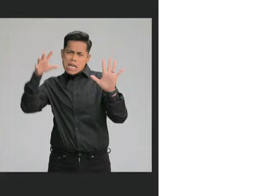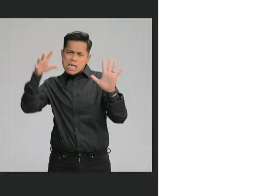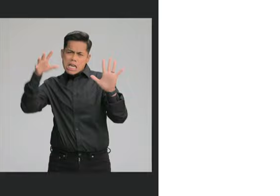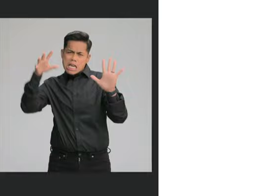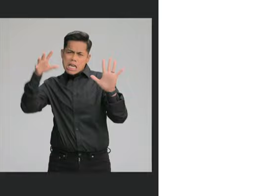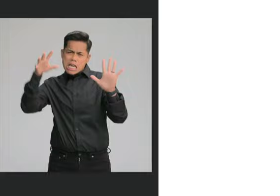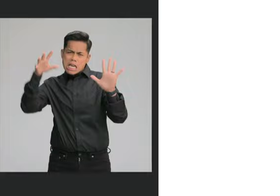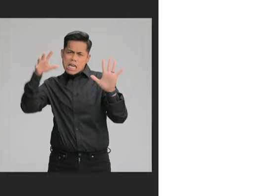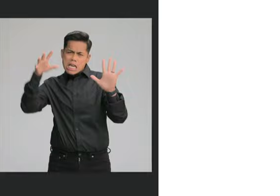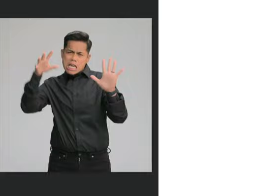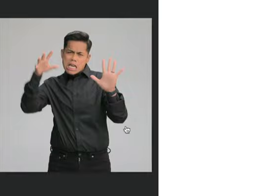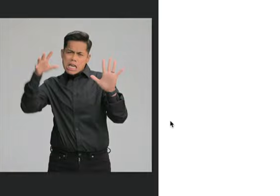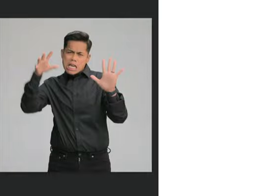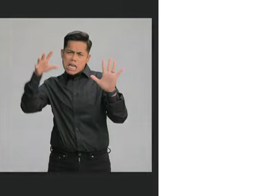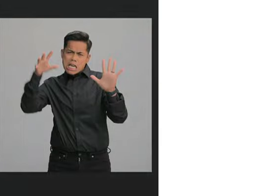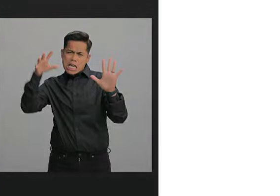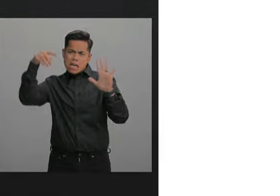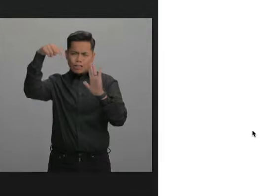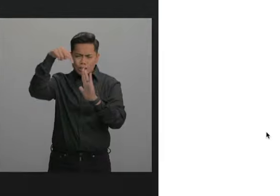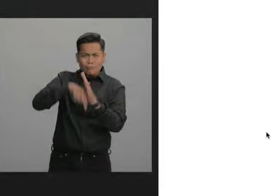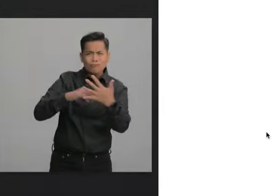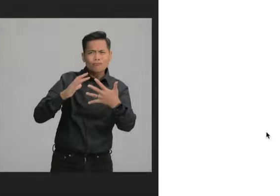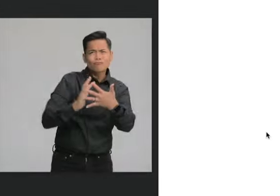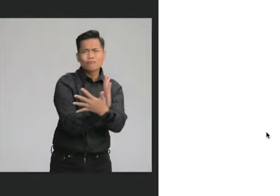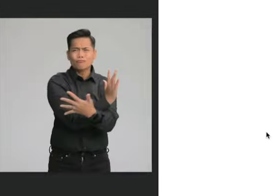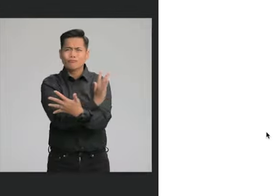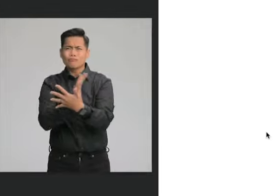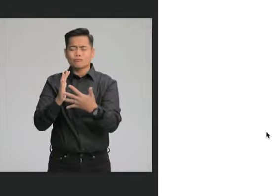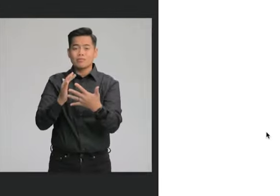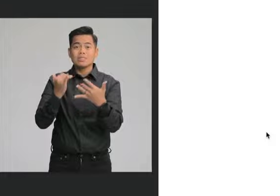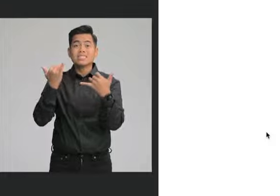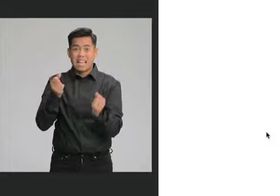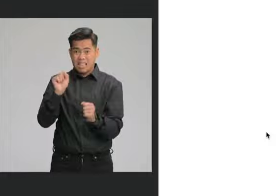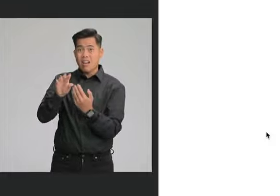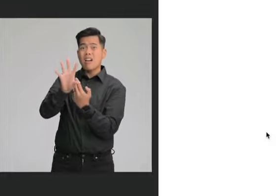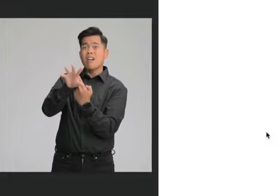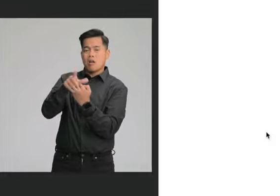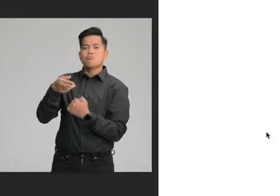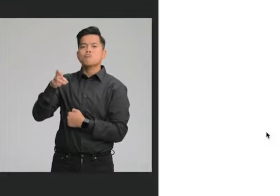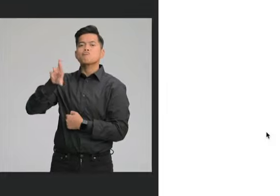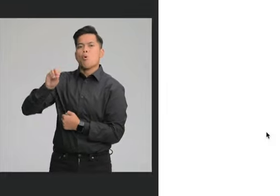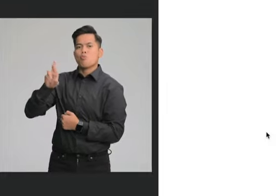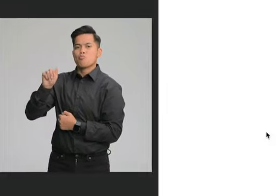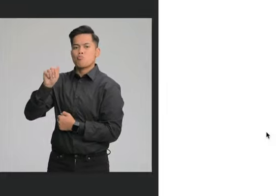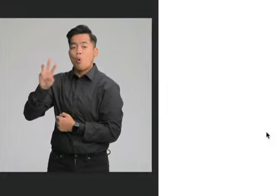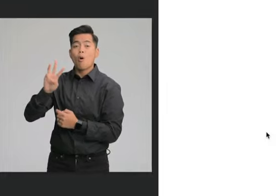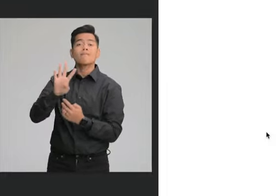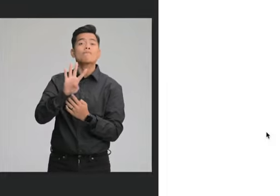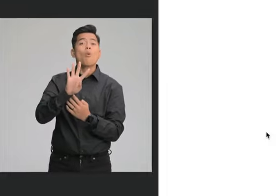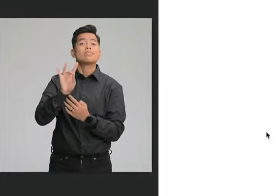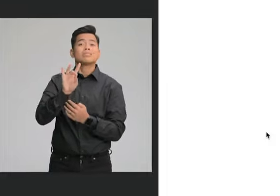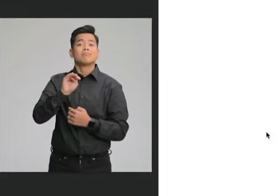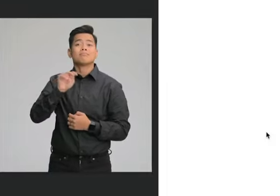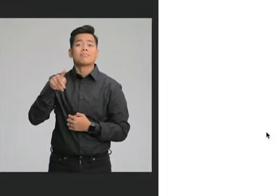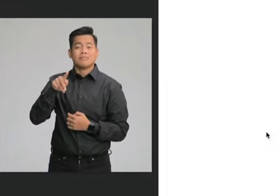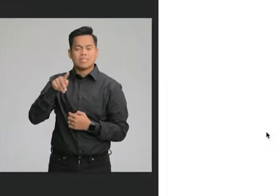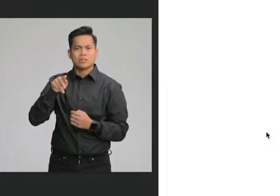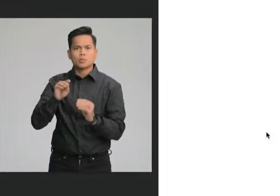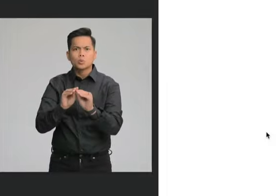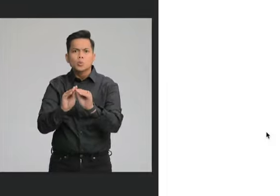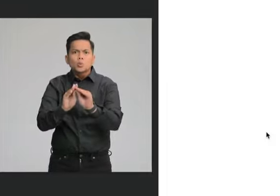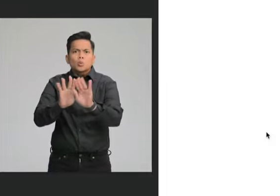with what it got. You're going to be able to adjust that later on. That's pretty cool. You can now shoot ProRAW at 48 megapixel resolution. Yes, that's the big